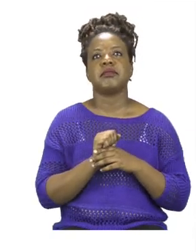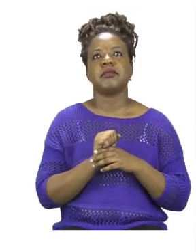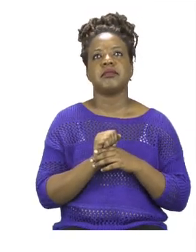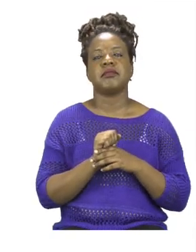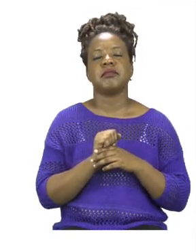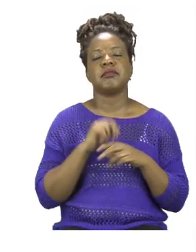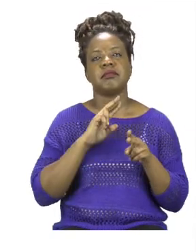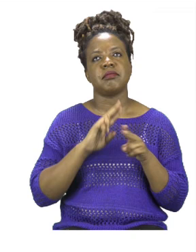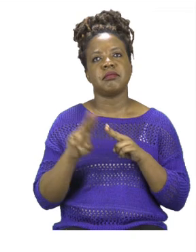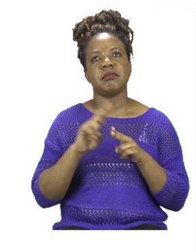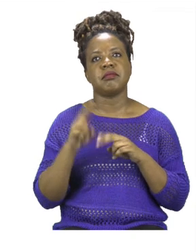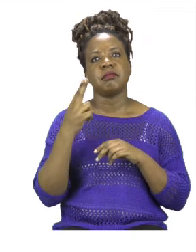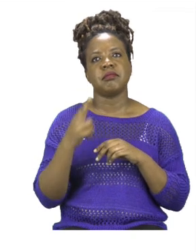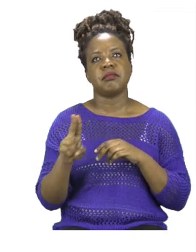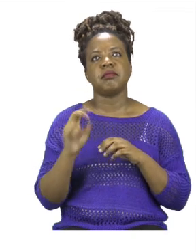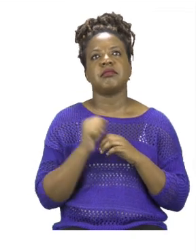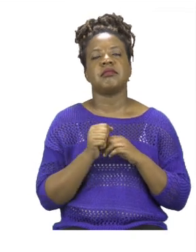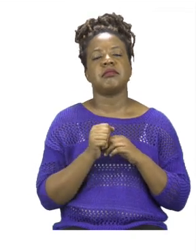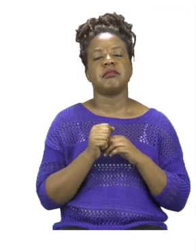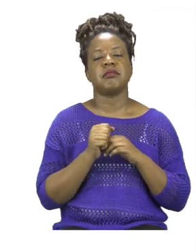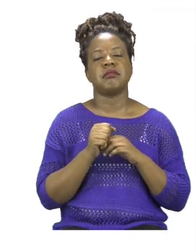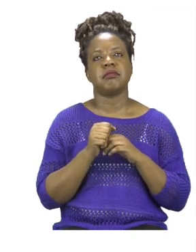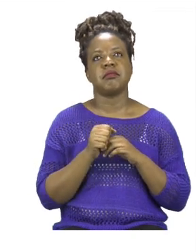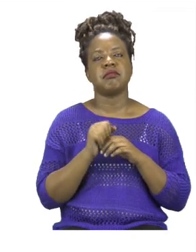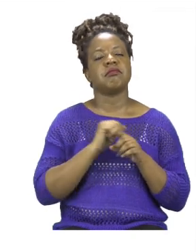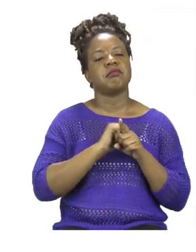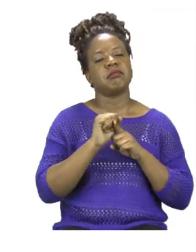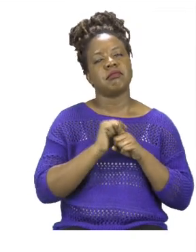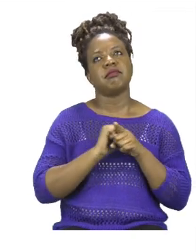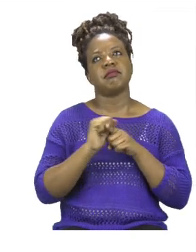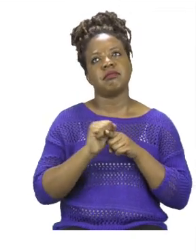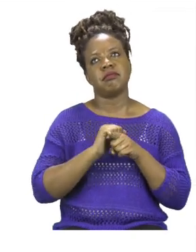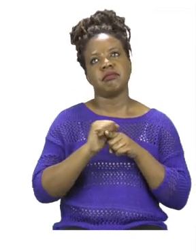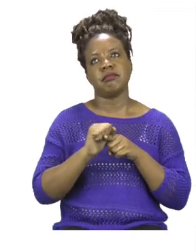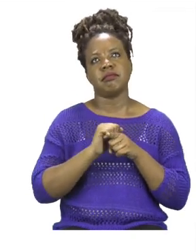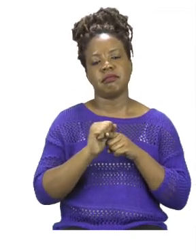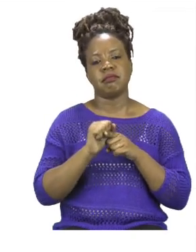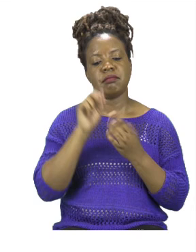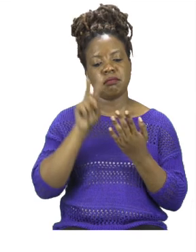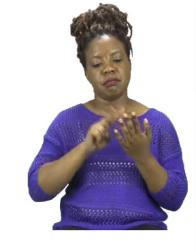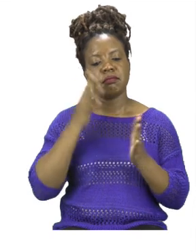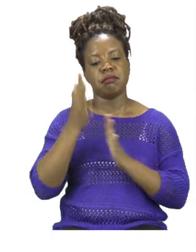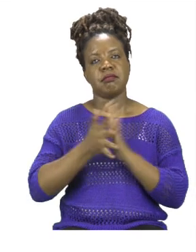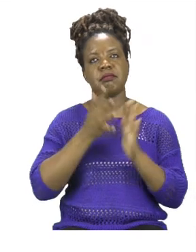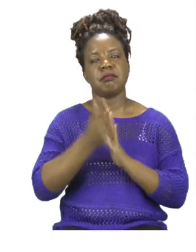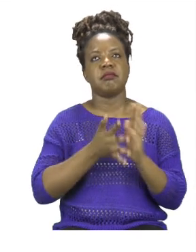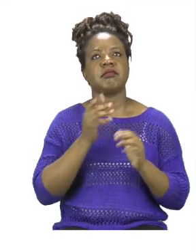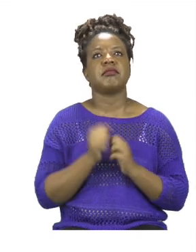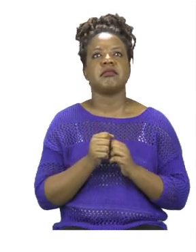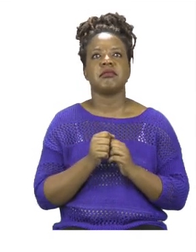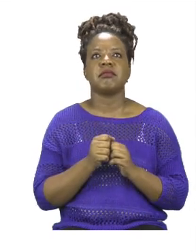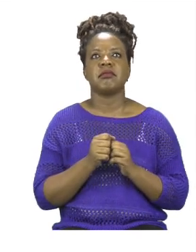your time with this one and you can always go back and practice your reading. I'll see you after